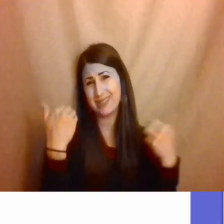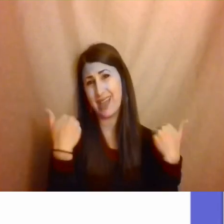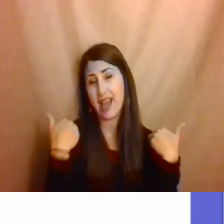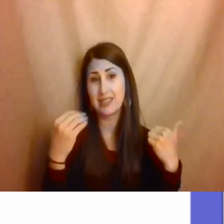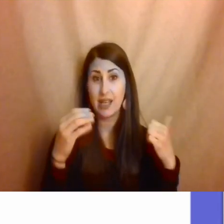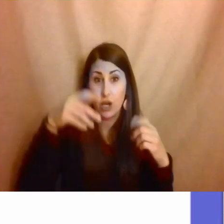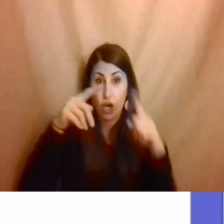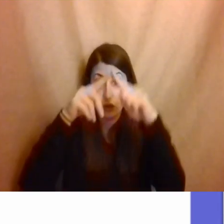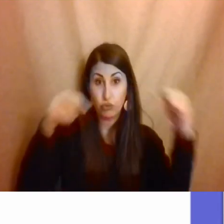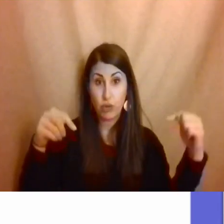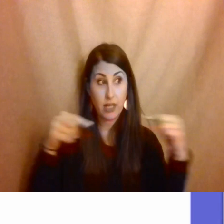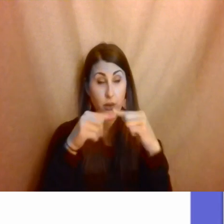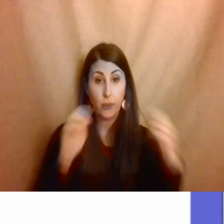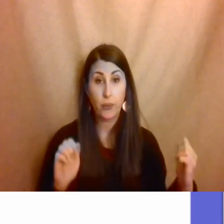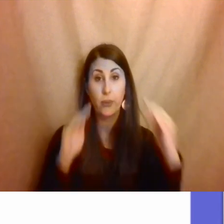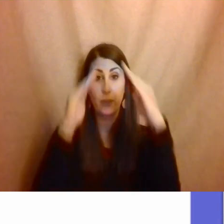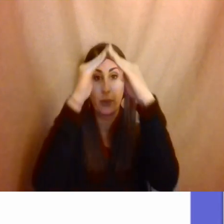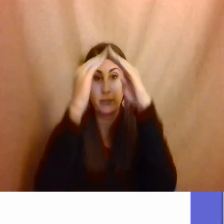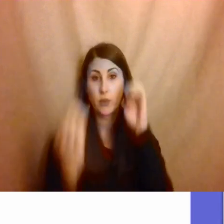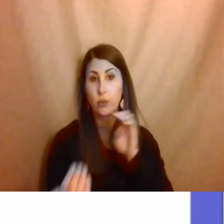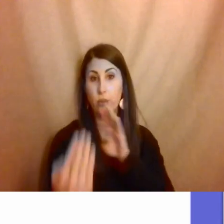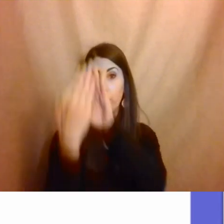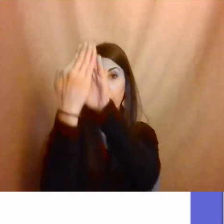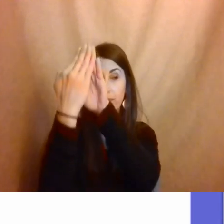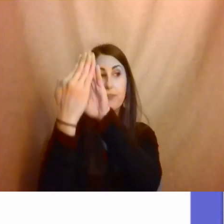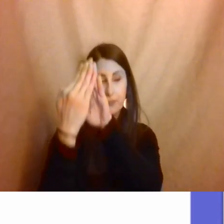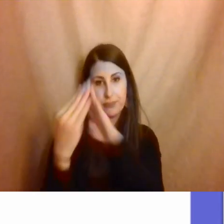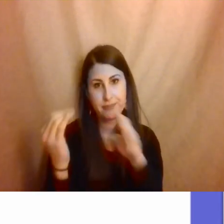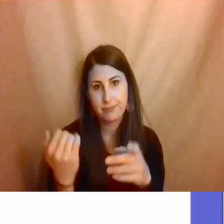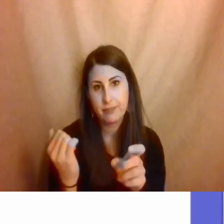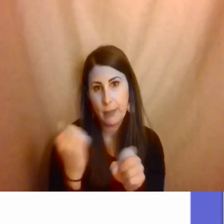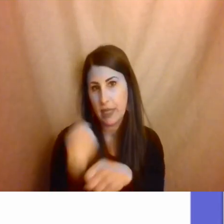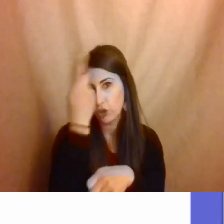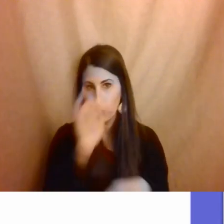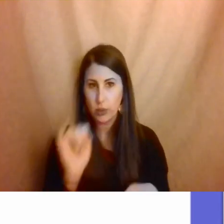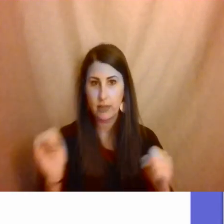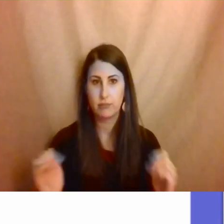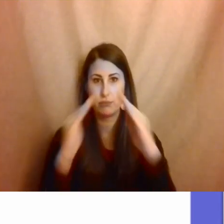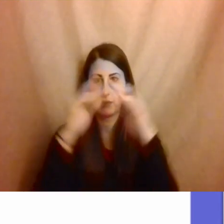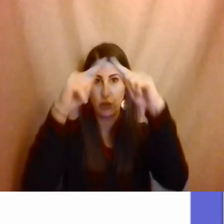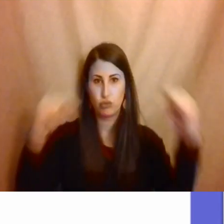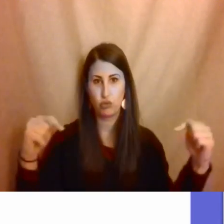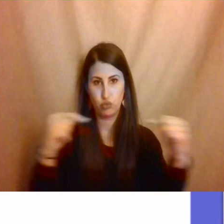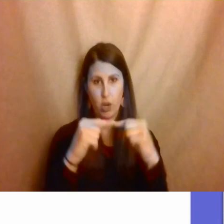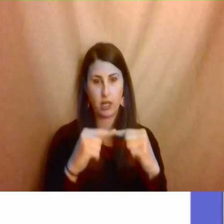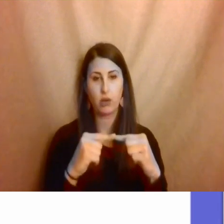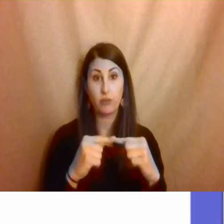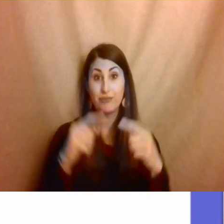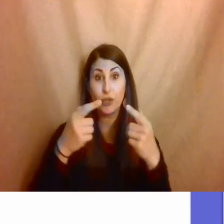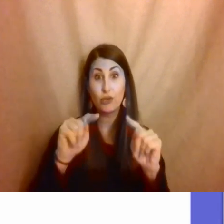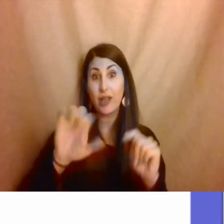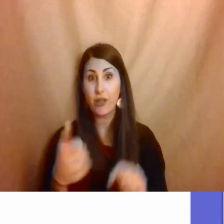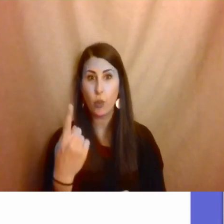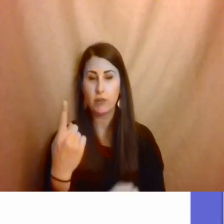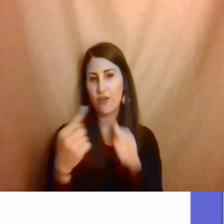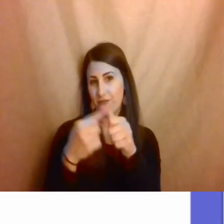up to the point, it creates the triangular sign. Okay, so let's draw another one. I draw a triangle. What if I want it to